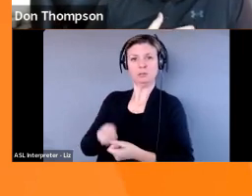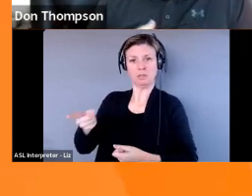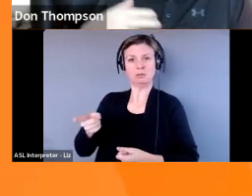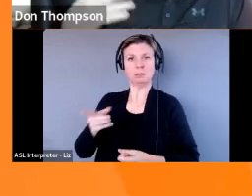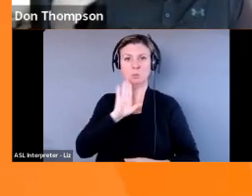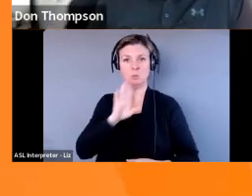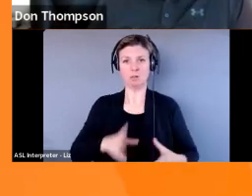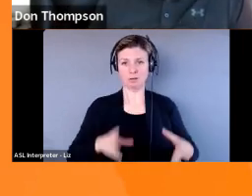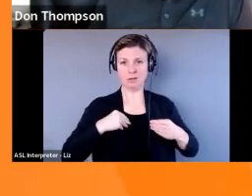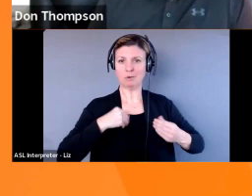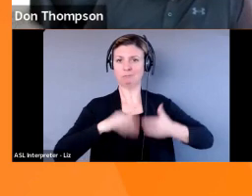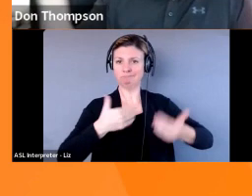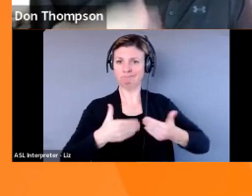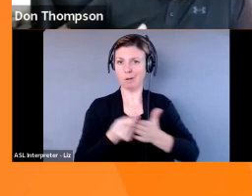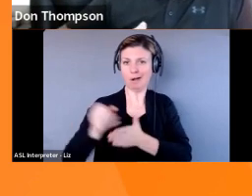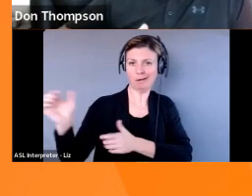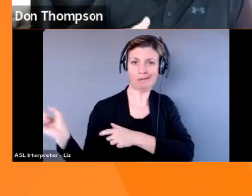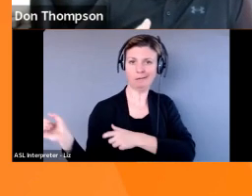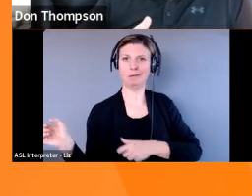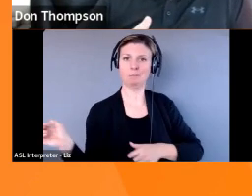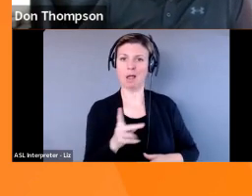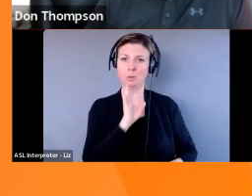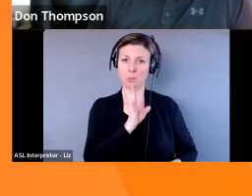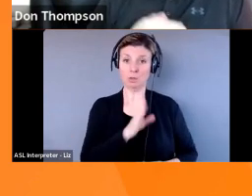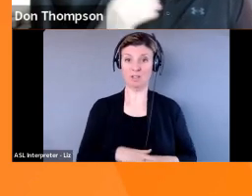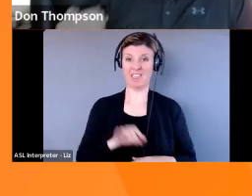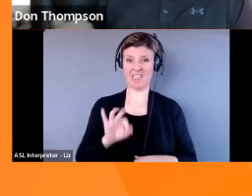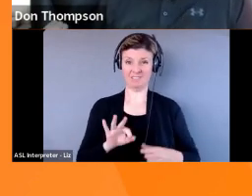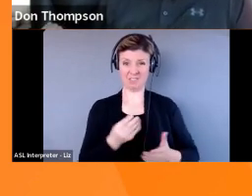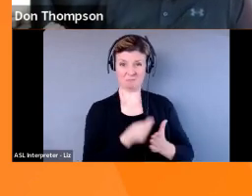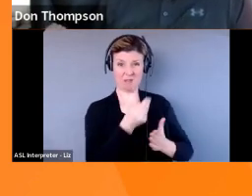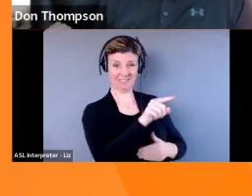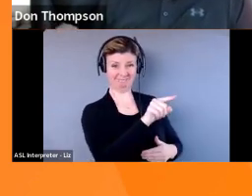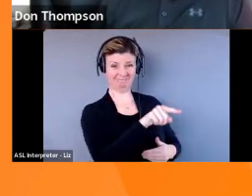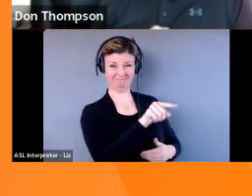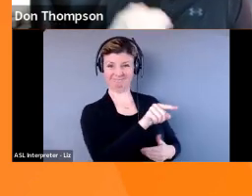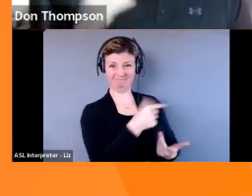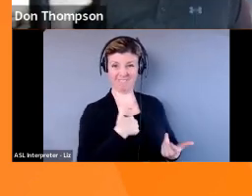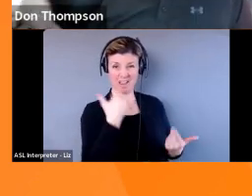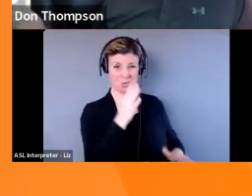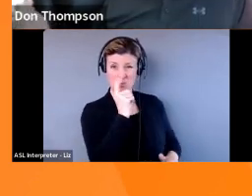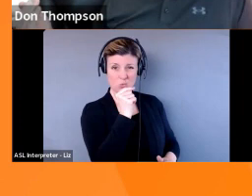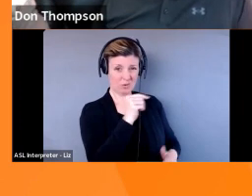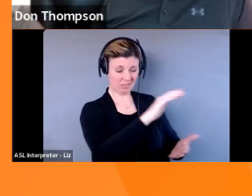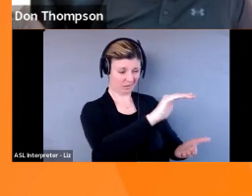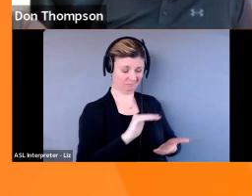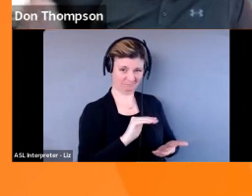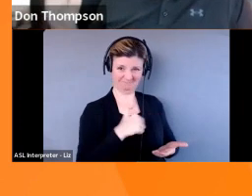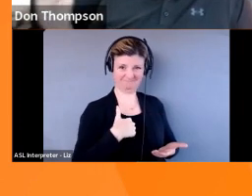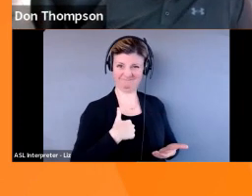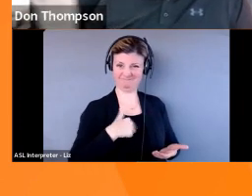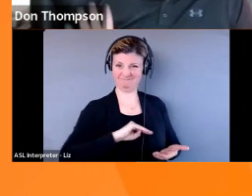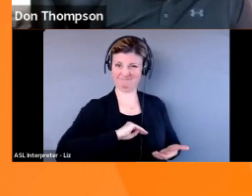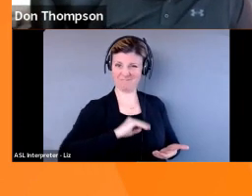mind. The seller is somebody they don't know, and if they don't like that product, may have friction sending it